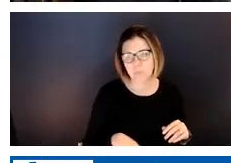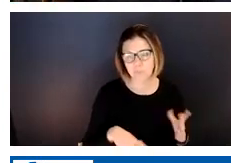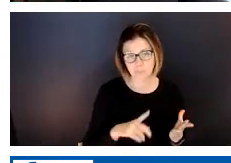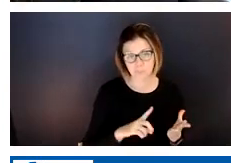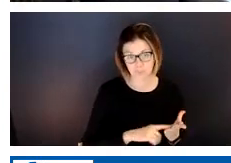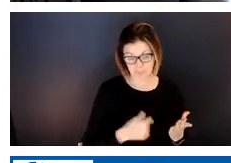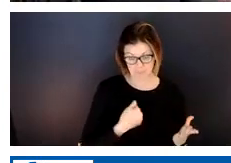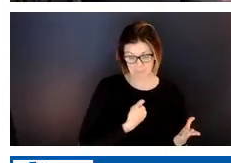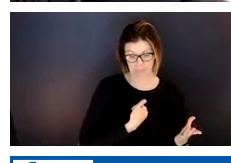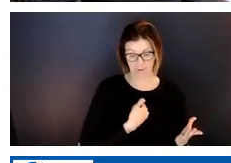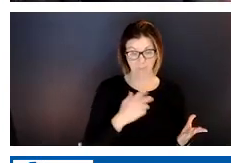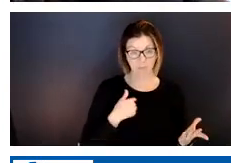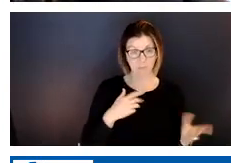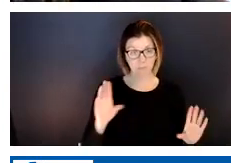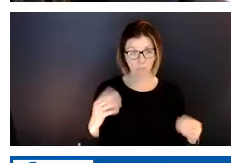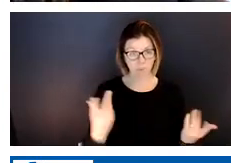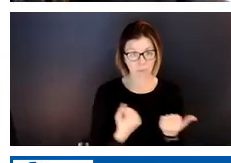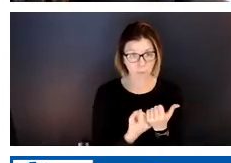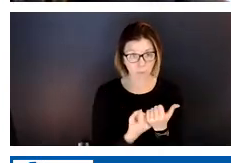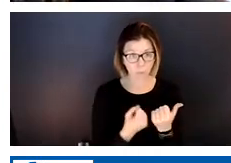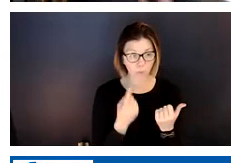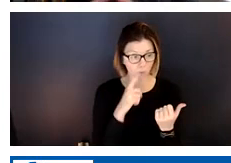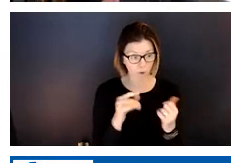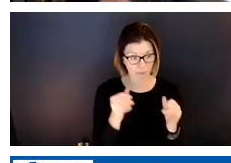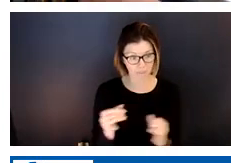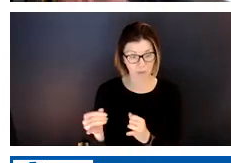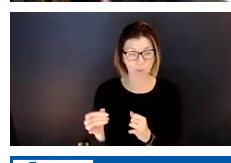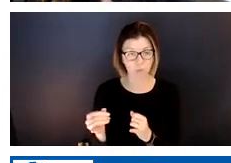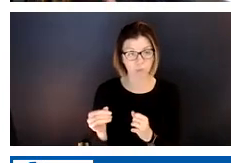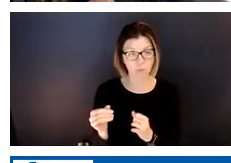myself provided support to individuals who may need